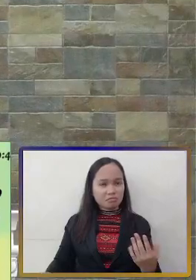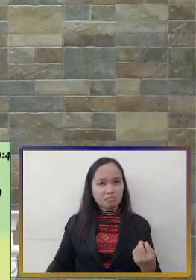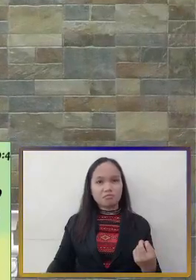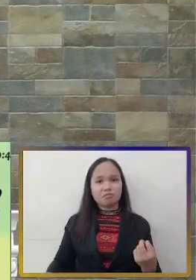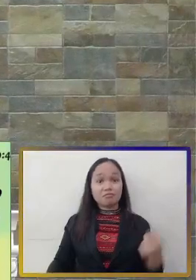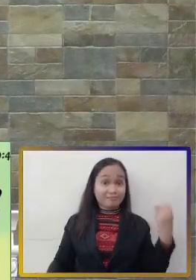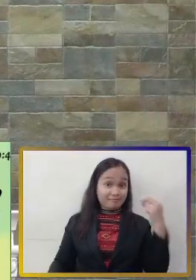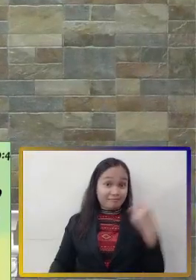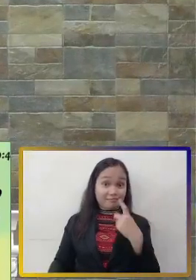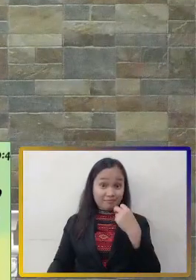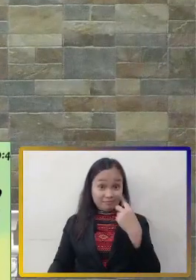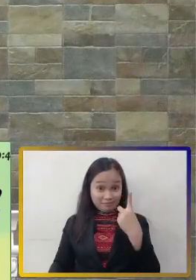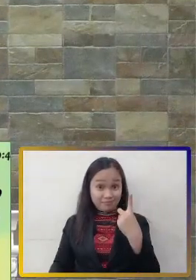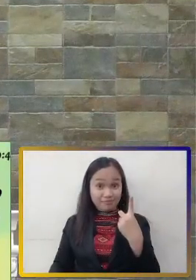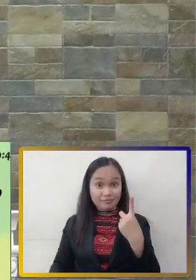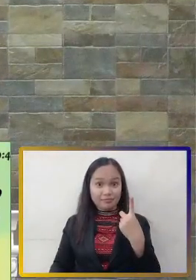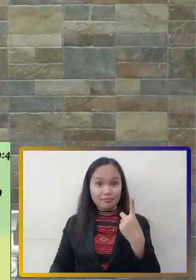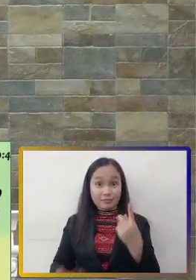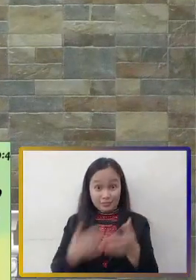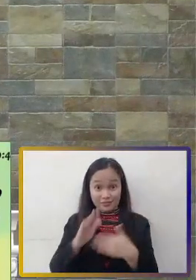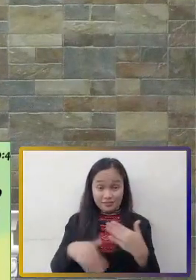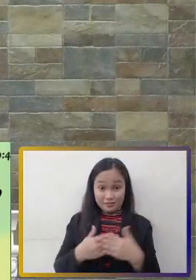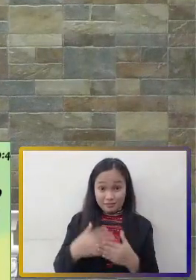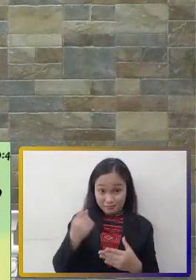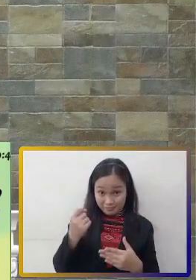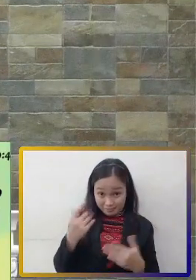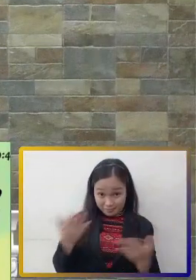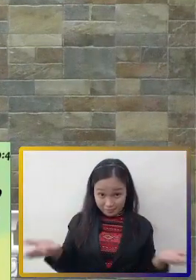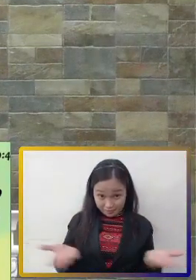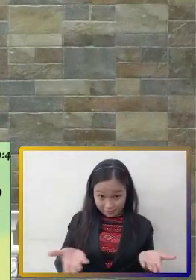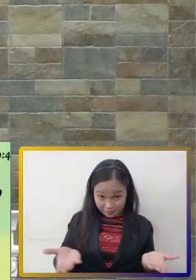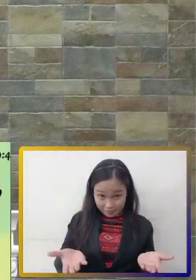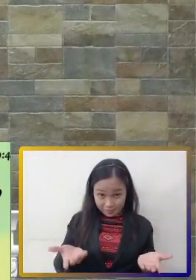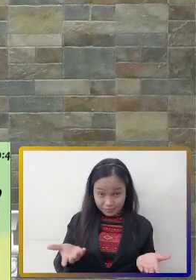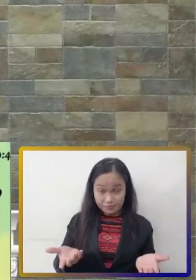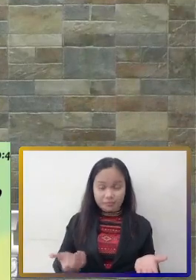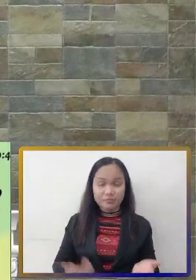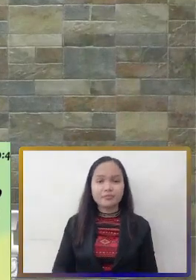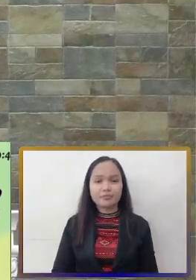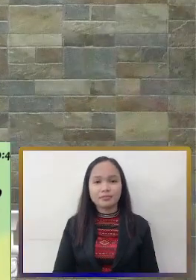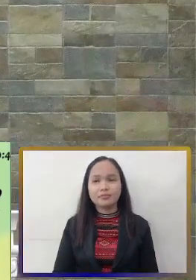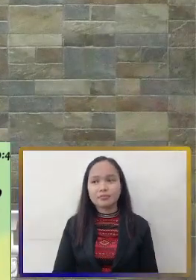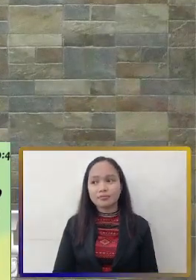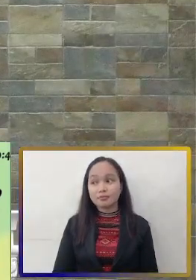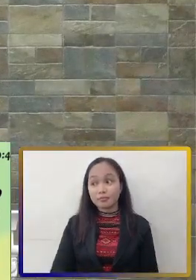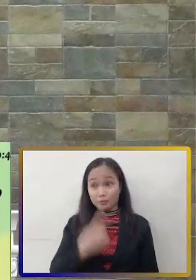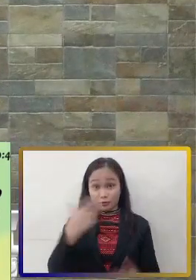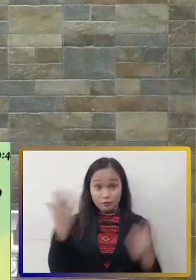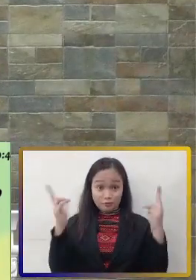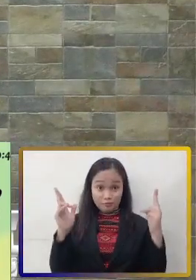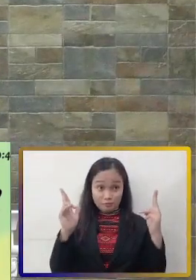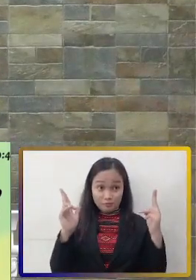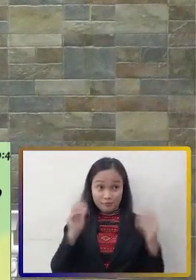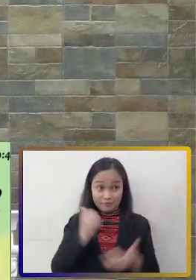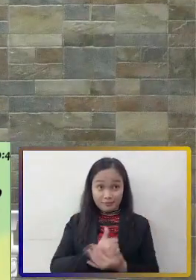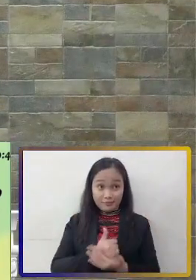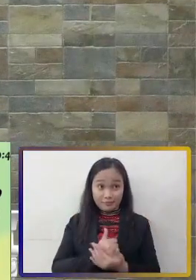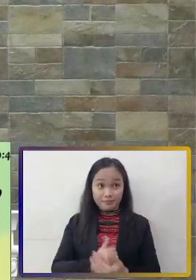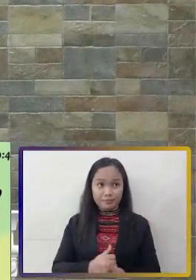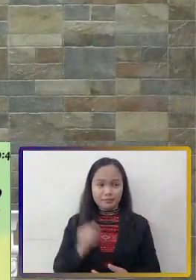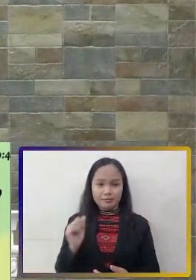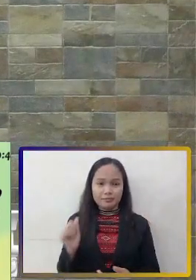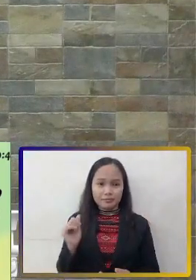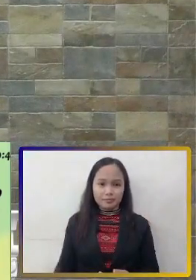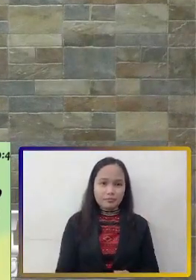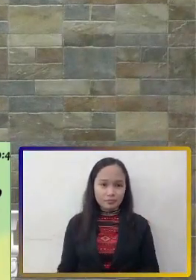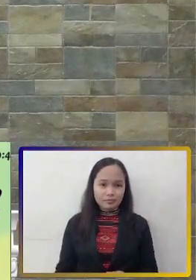Is everybody at the back understand what I'm saying here? All right, you people upstairs? Okay, so